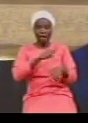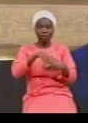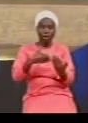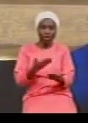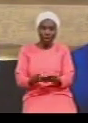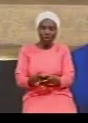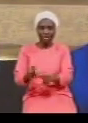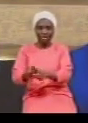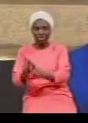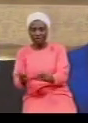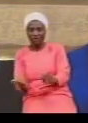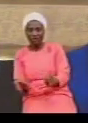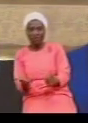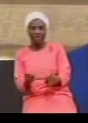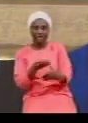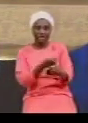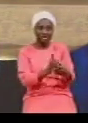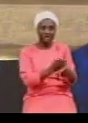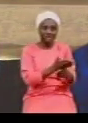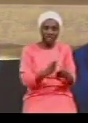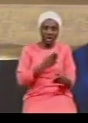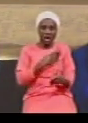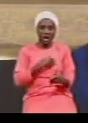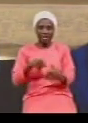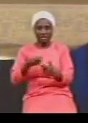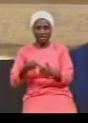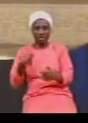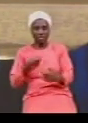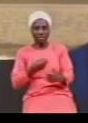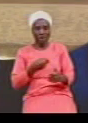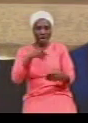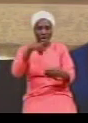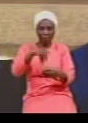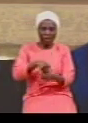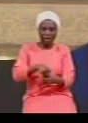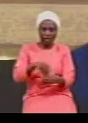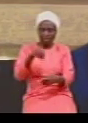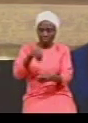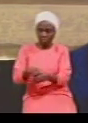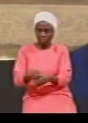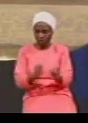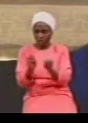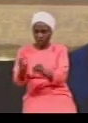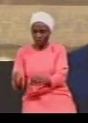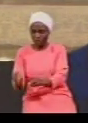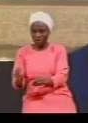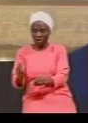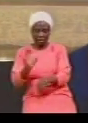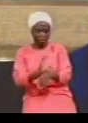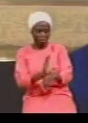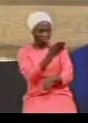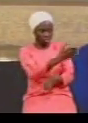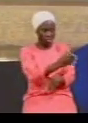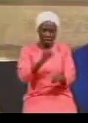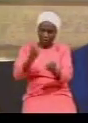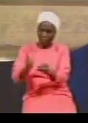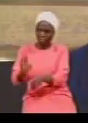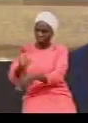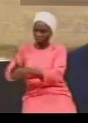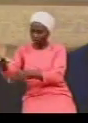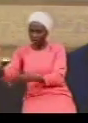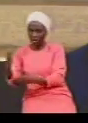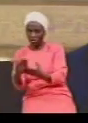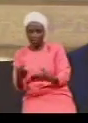we put a local church there, a local church. We're not waiting for members before we do that. We put something there, something